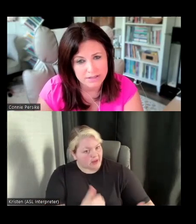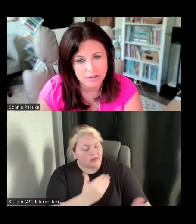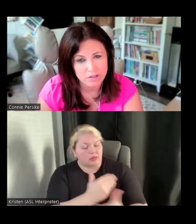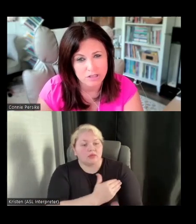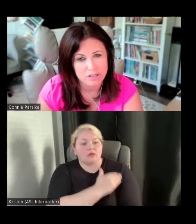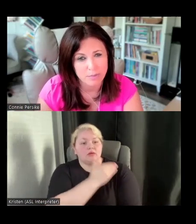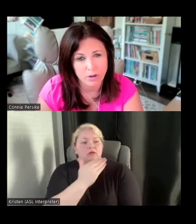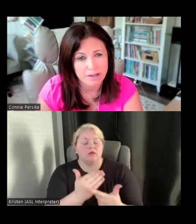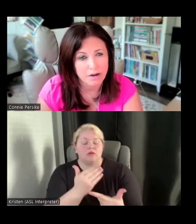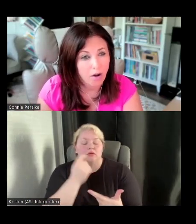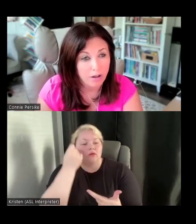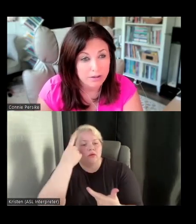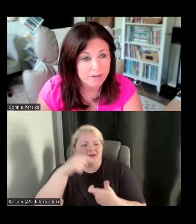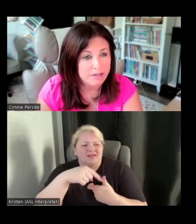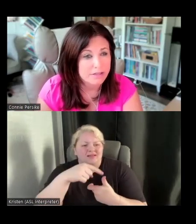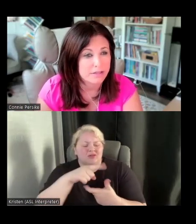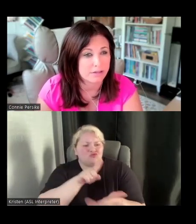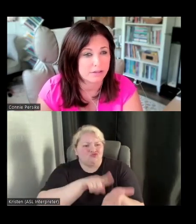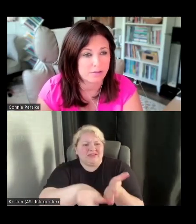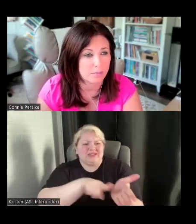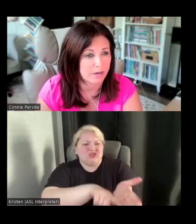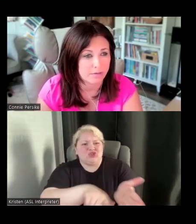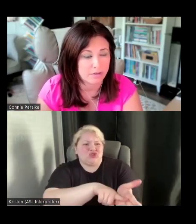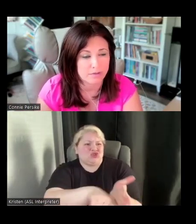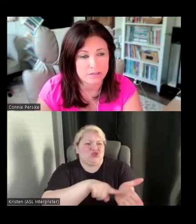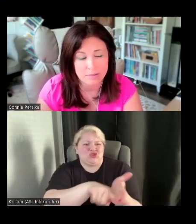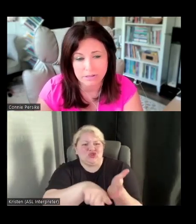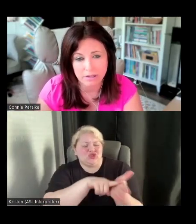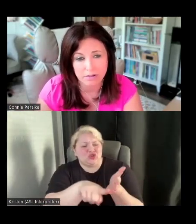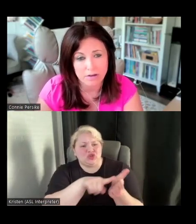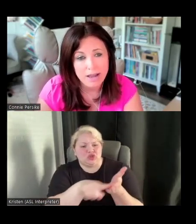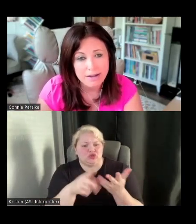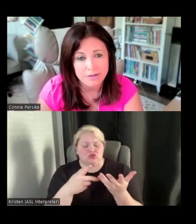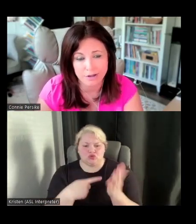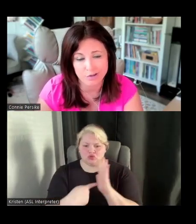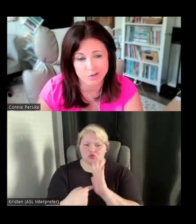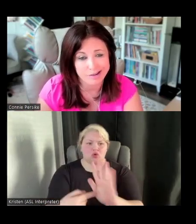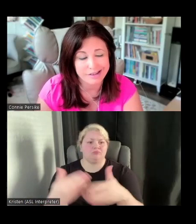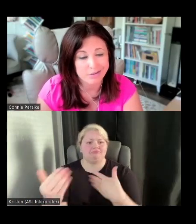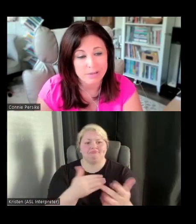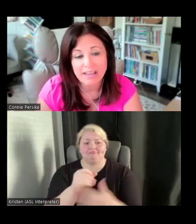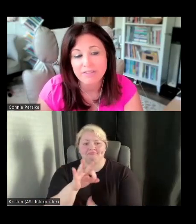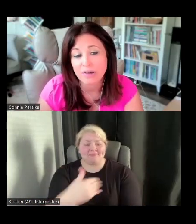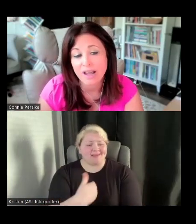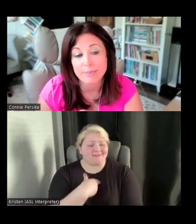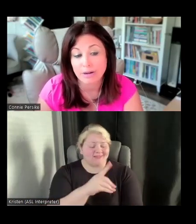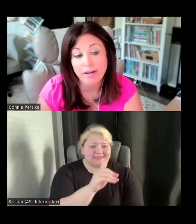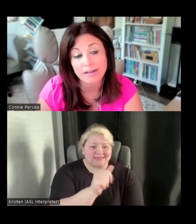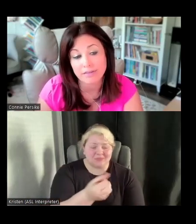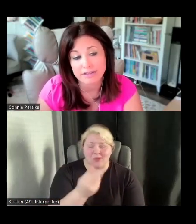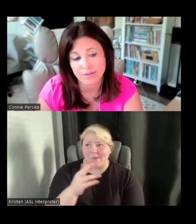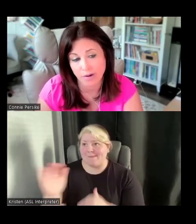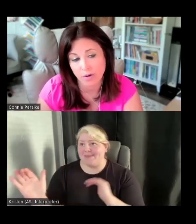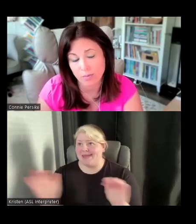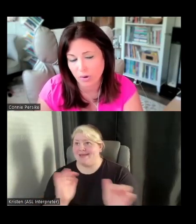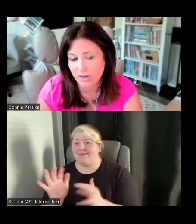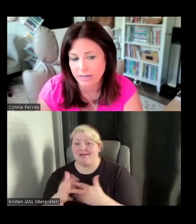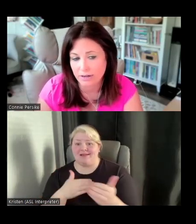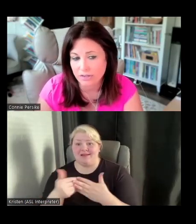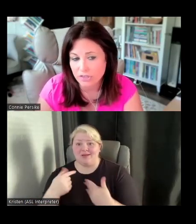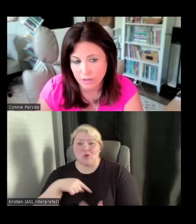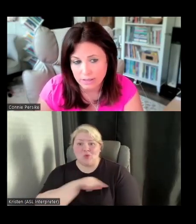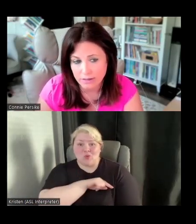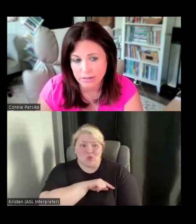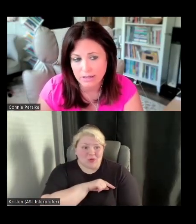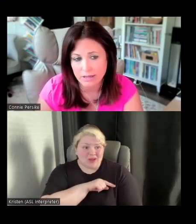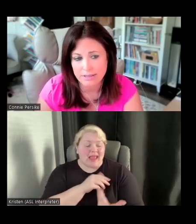much research to support that all of us, no matter if you have a disability or not, or you're struggling with behavior or not, but all of us grow more in